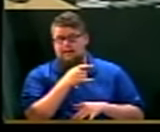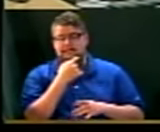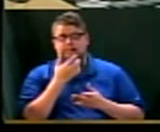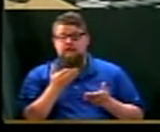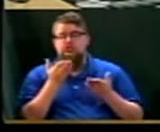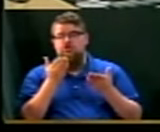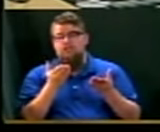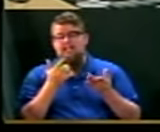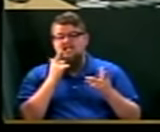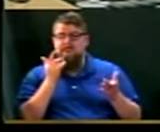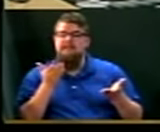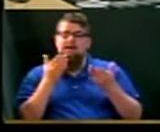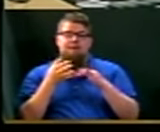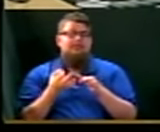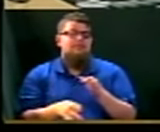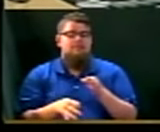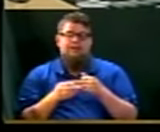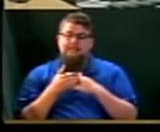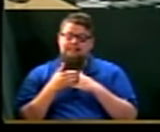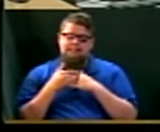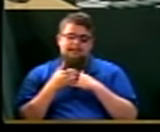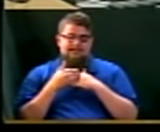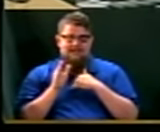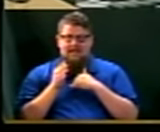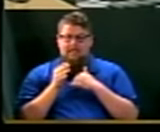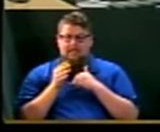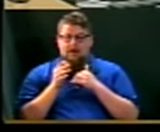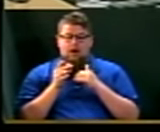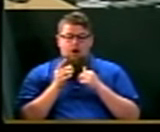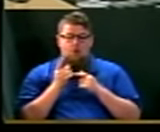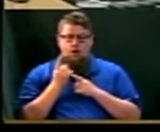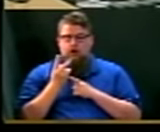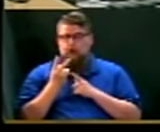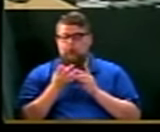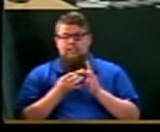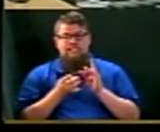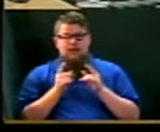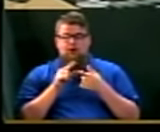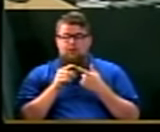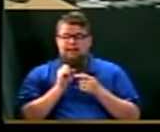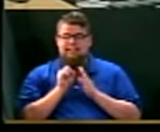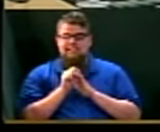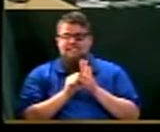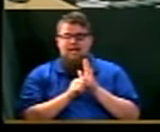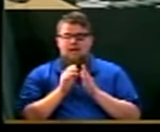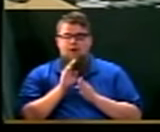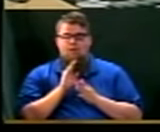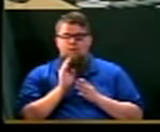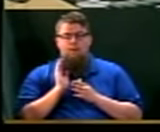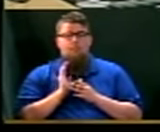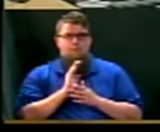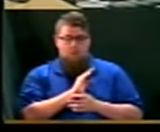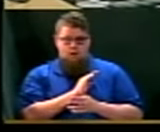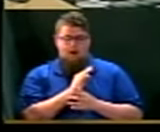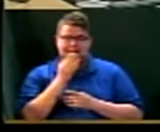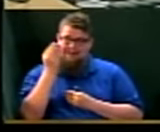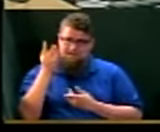simply send a sentence or two to the state board and then do something at a later